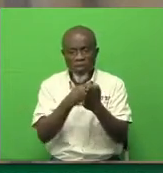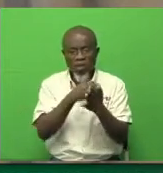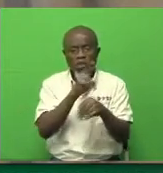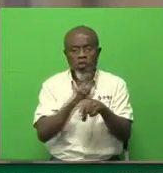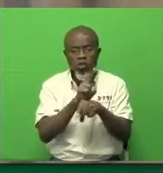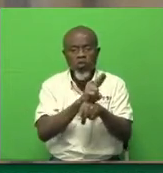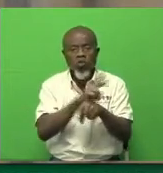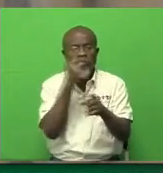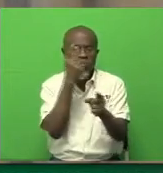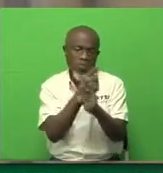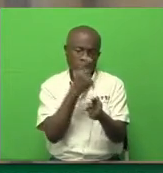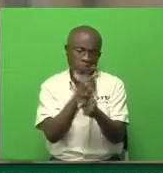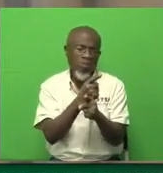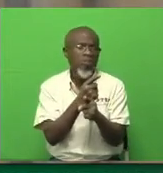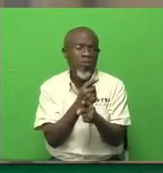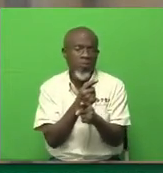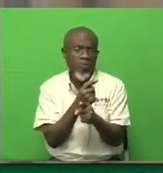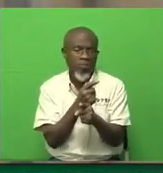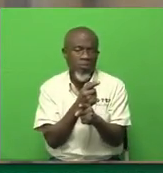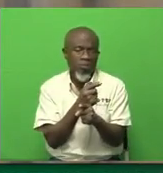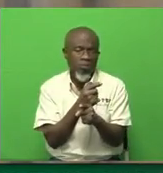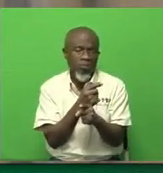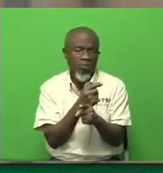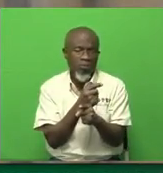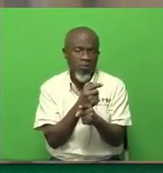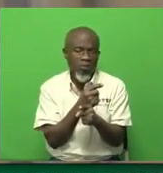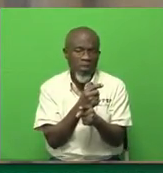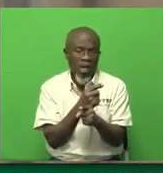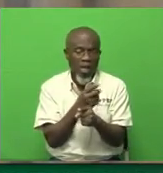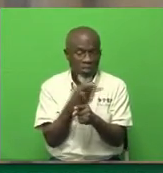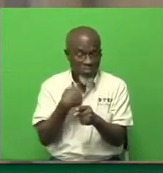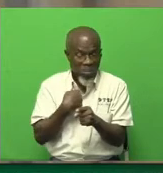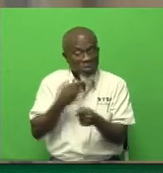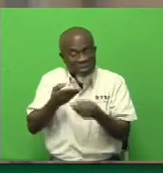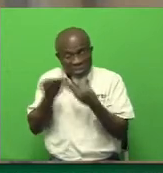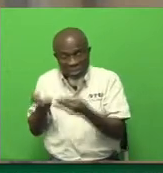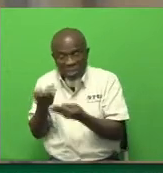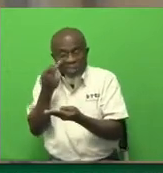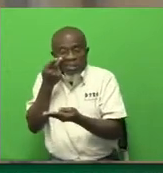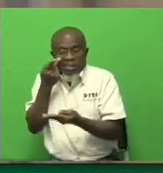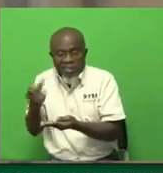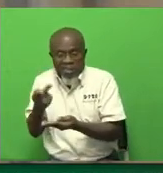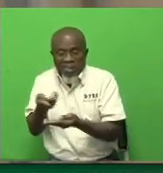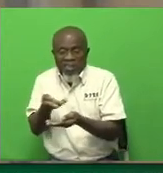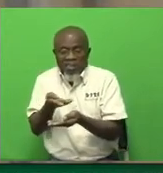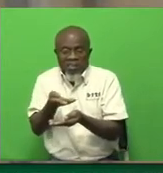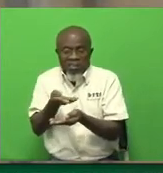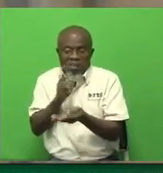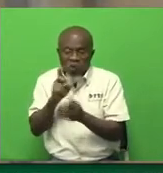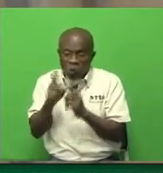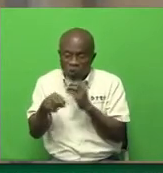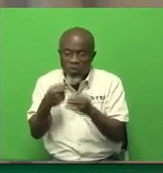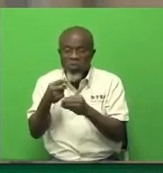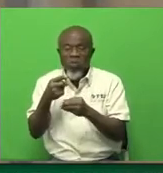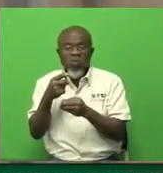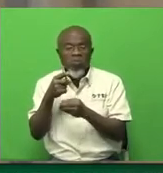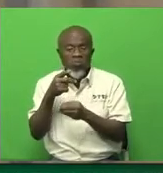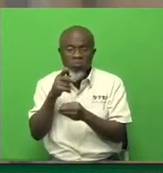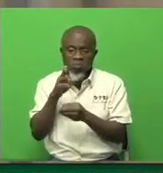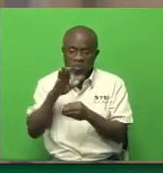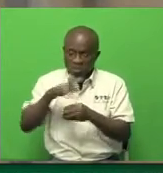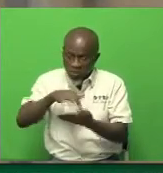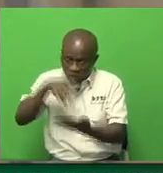used as it should be I was there firsthand speaking to students and encouraging them don't just drop out of the course